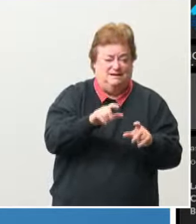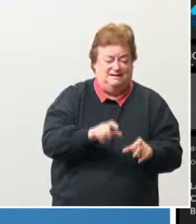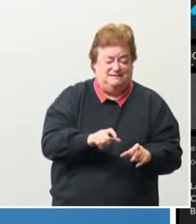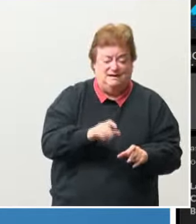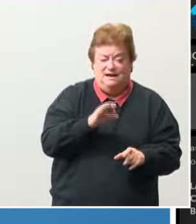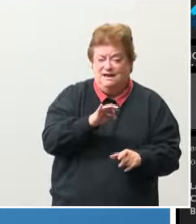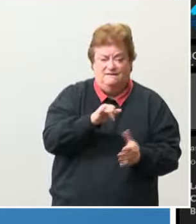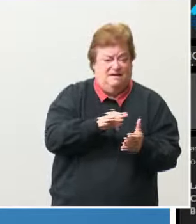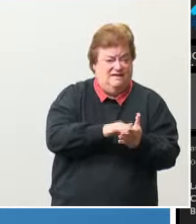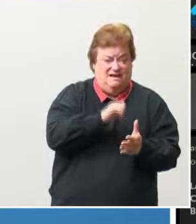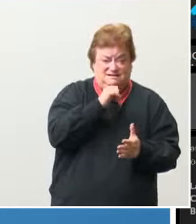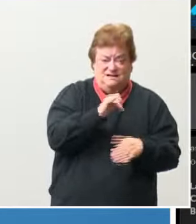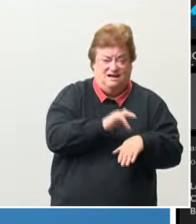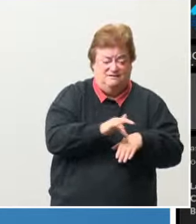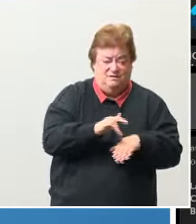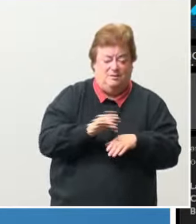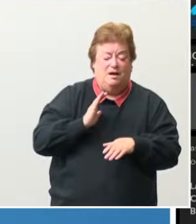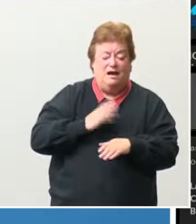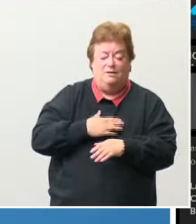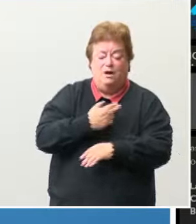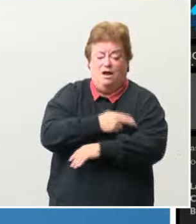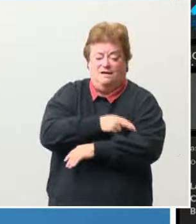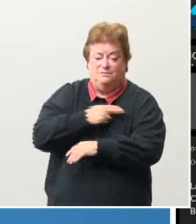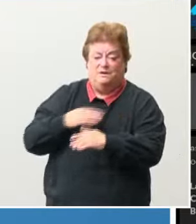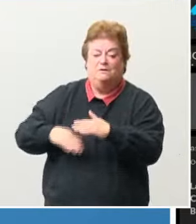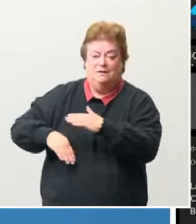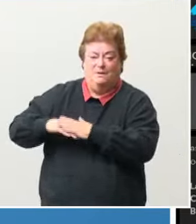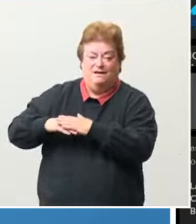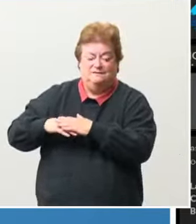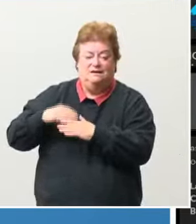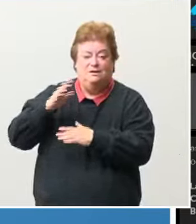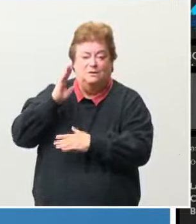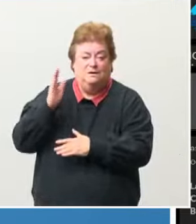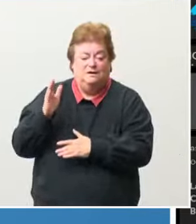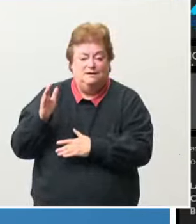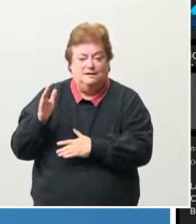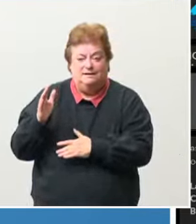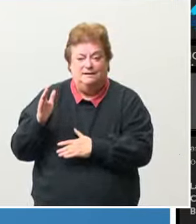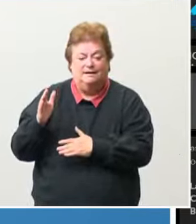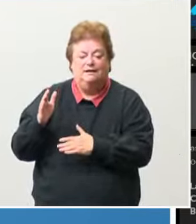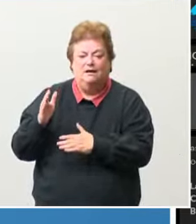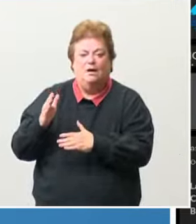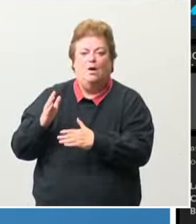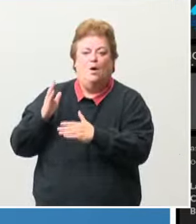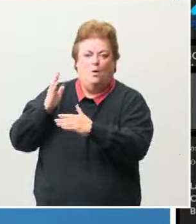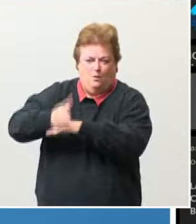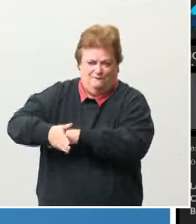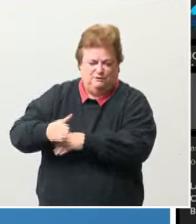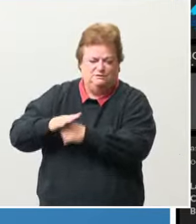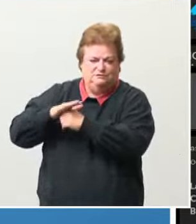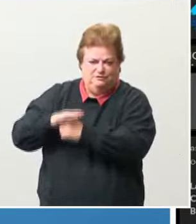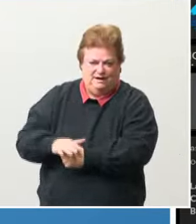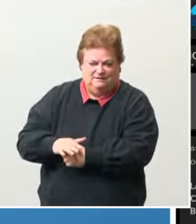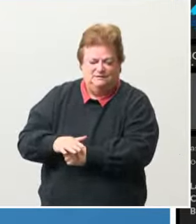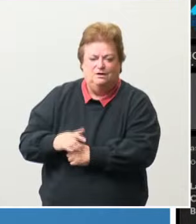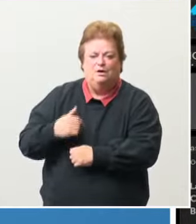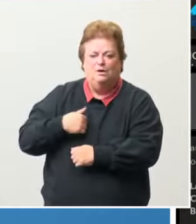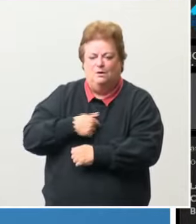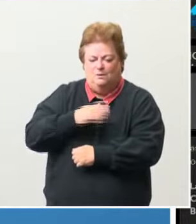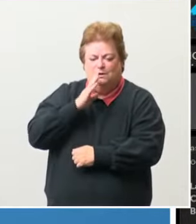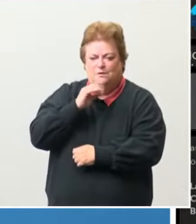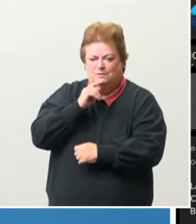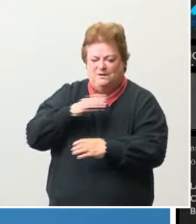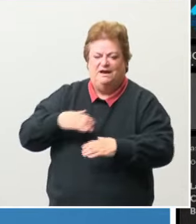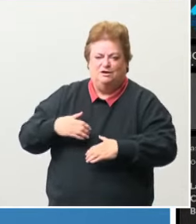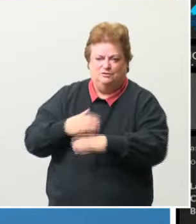that available, our hospital capacity would be overstressed. We would be in crisis standards